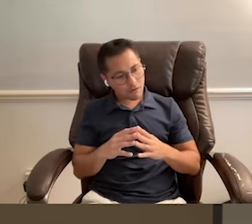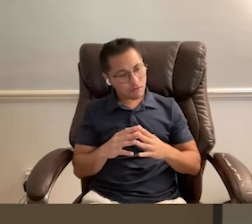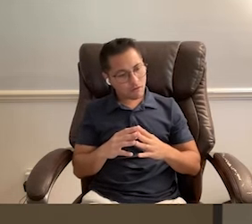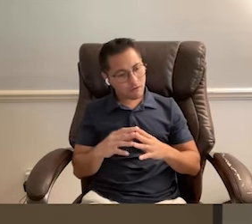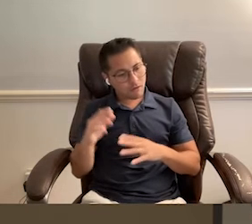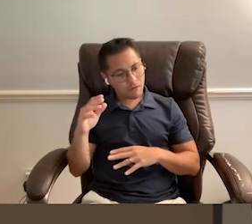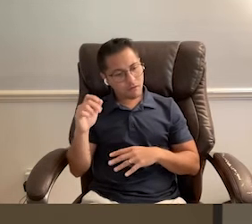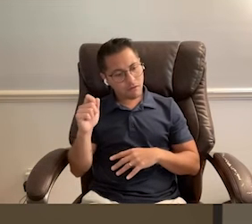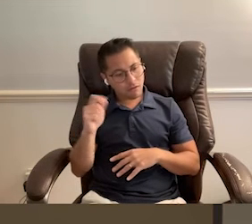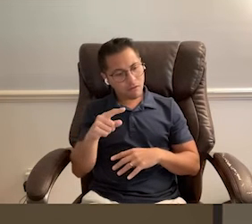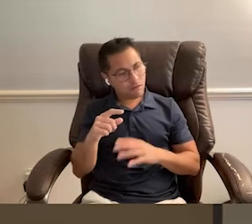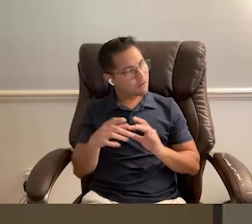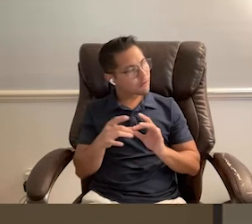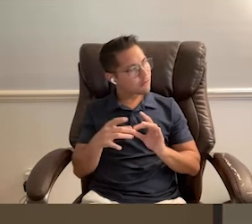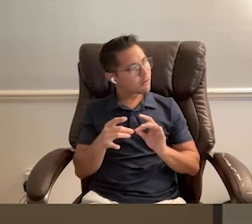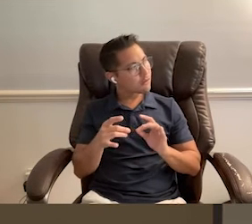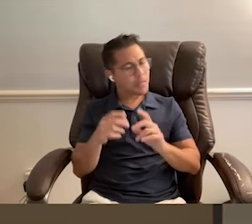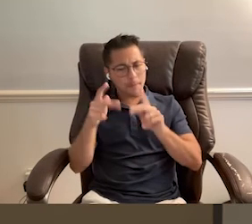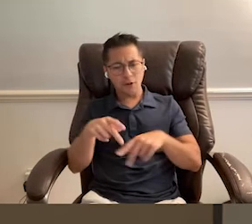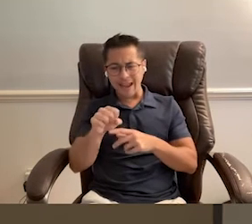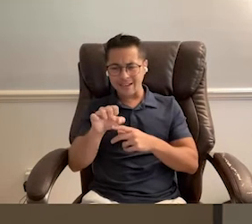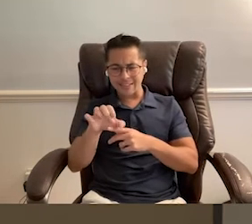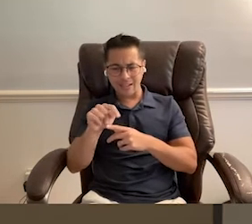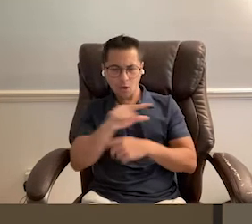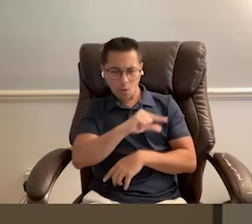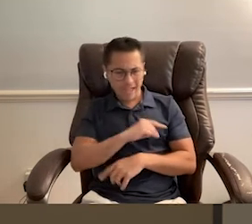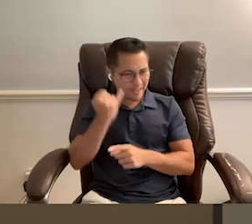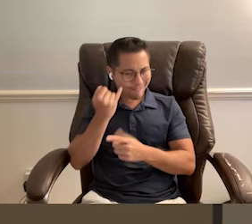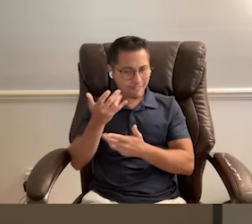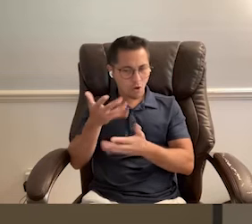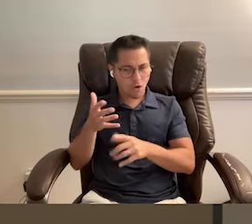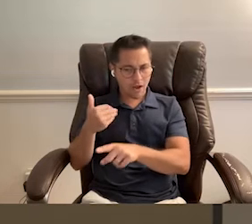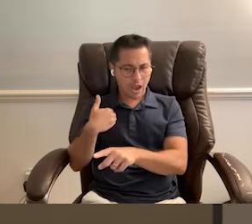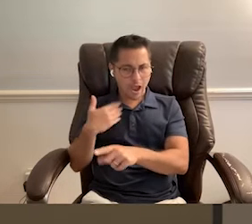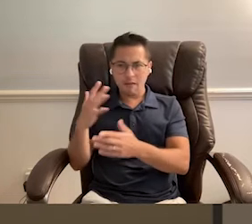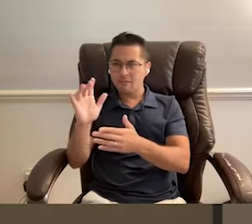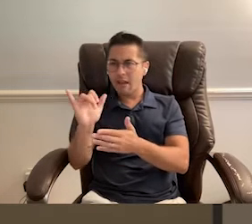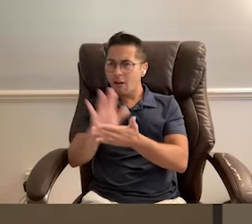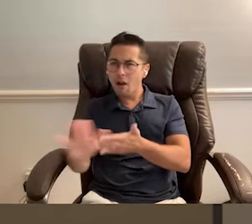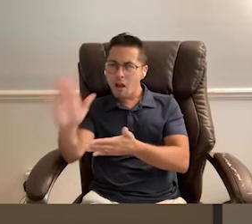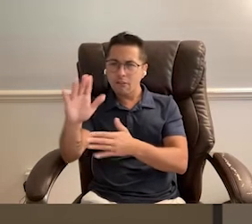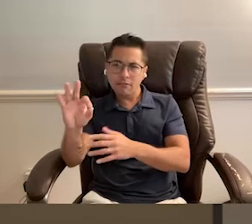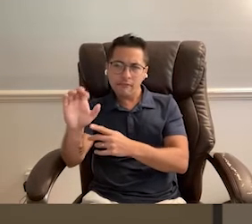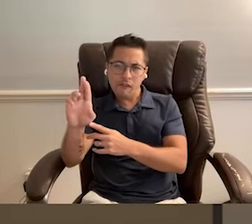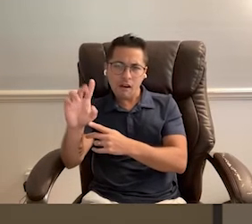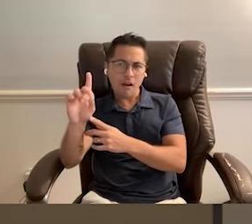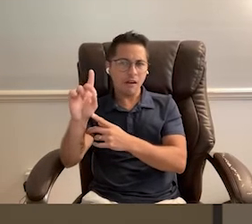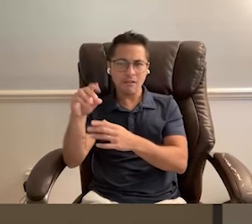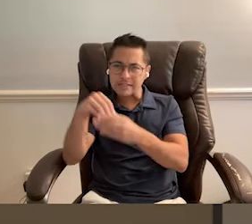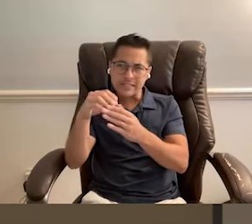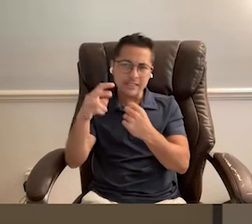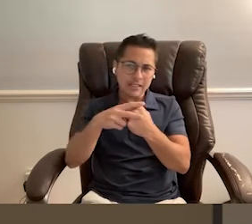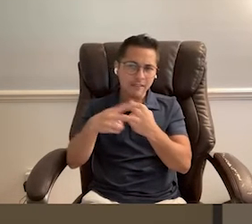does the person's assets qualify? Like if they already have a college fund and a savings account,